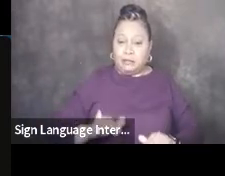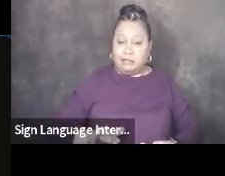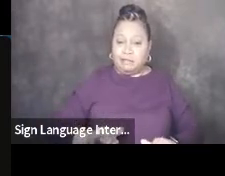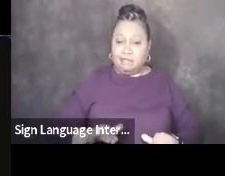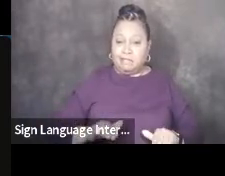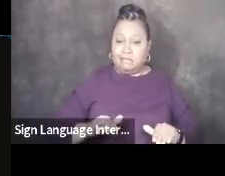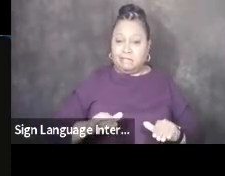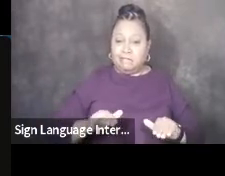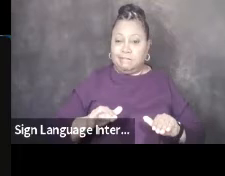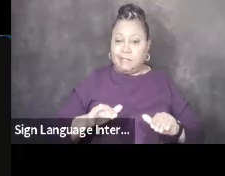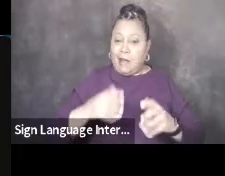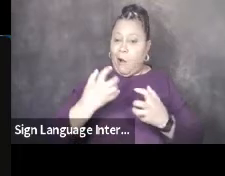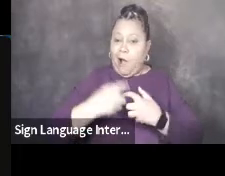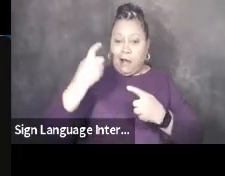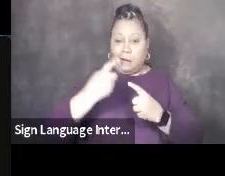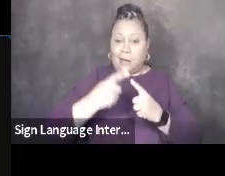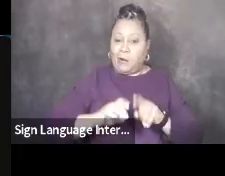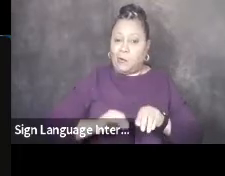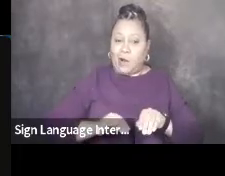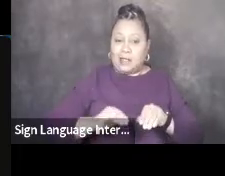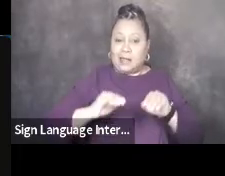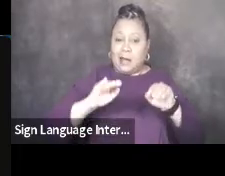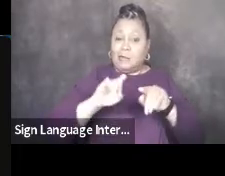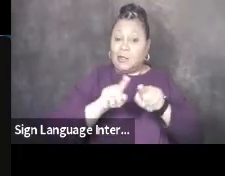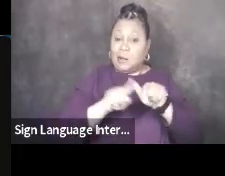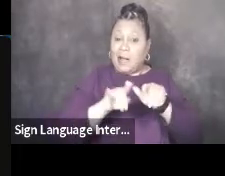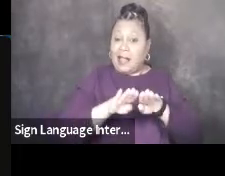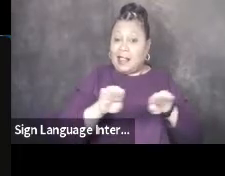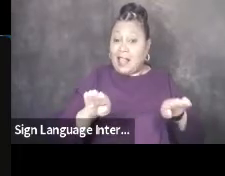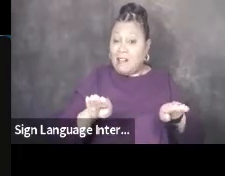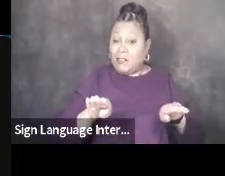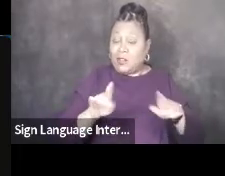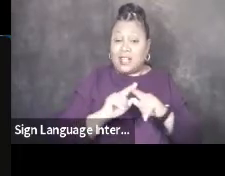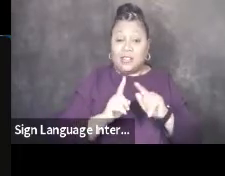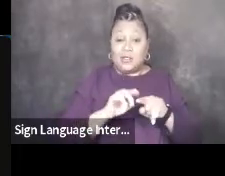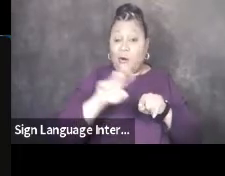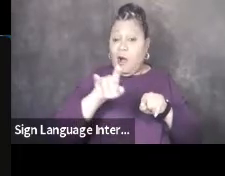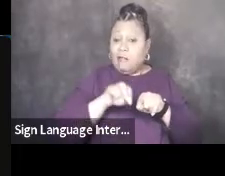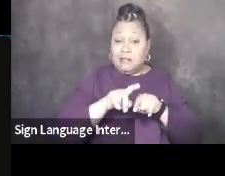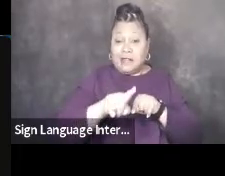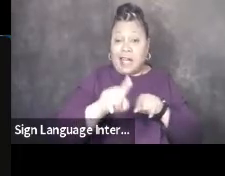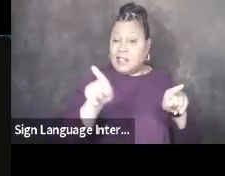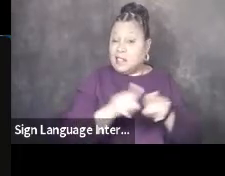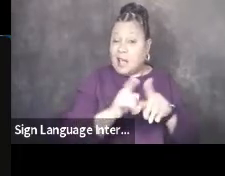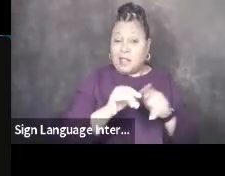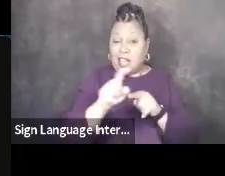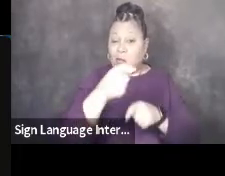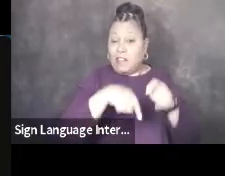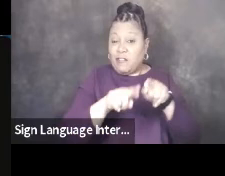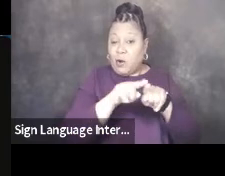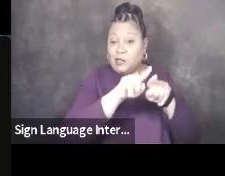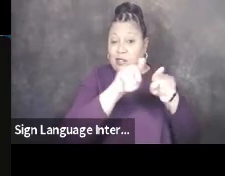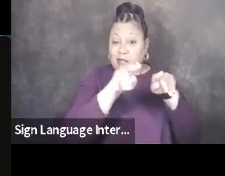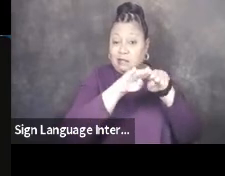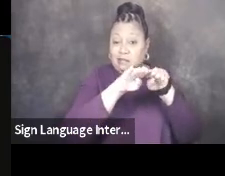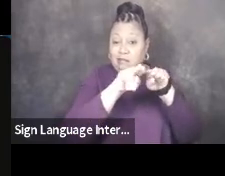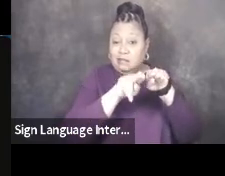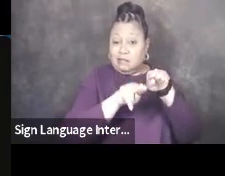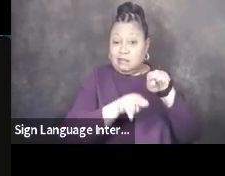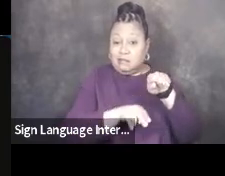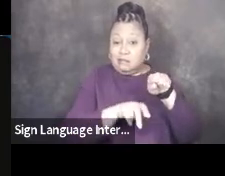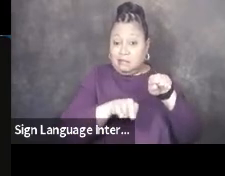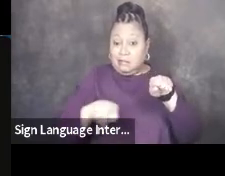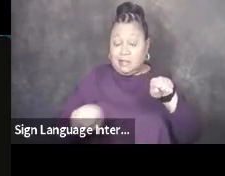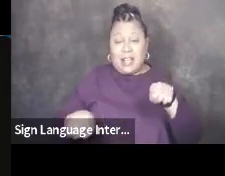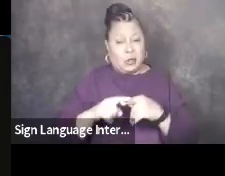it mechanically raises it up to the main level, and then you go off of that, and the same thing in reverse as you're leaving. As you